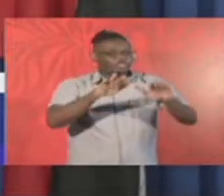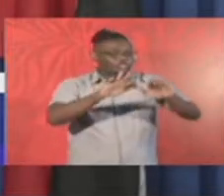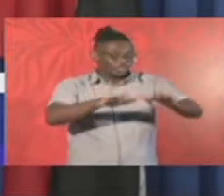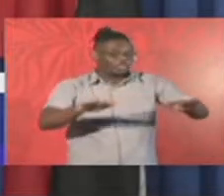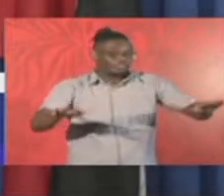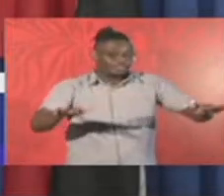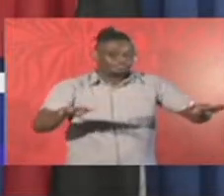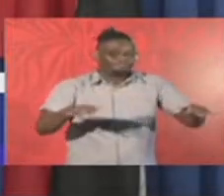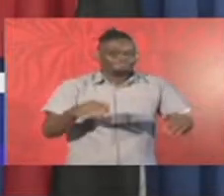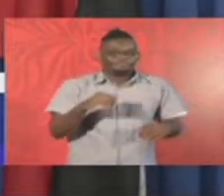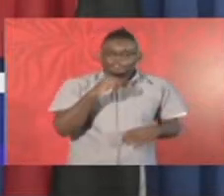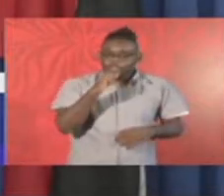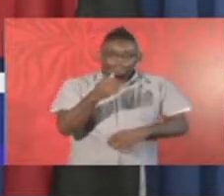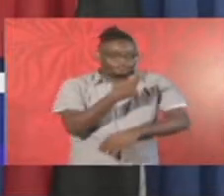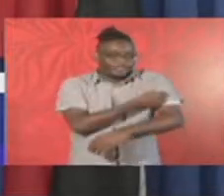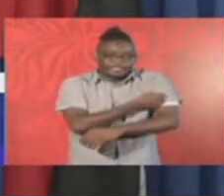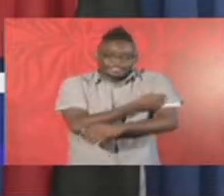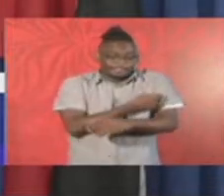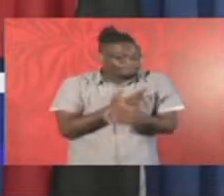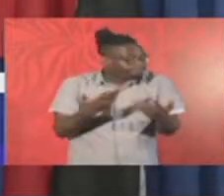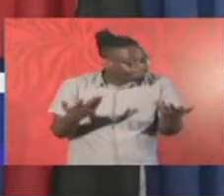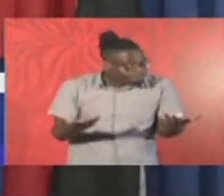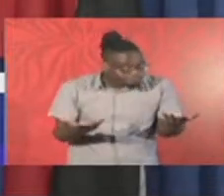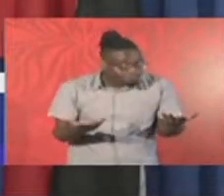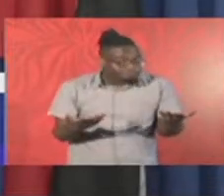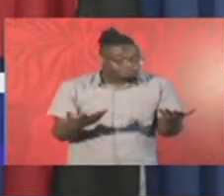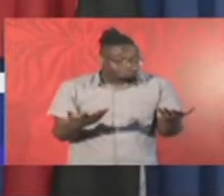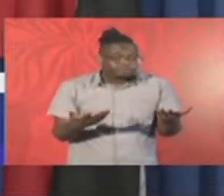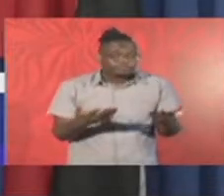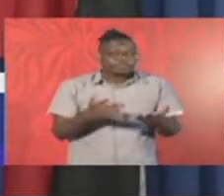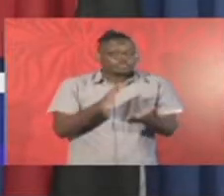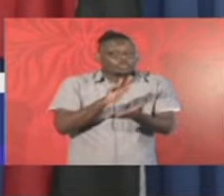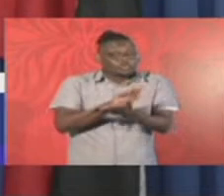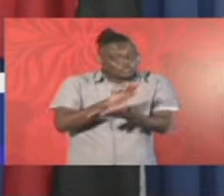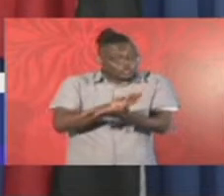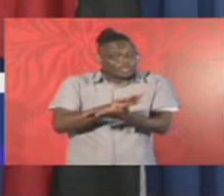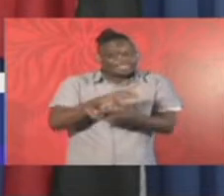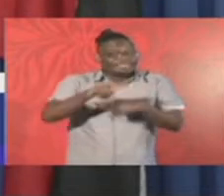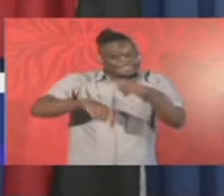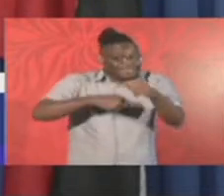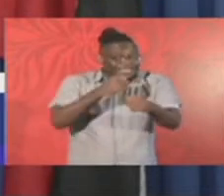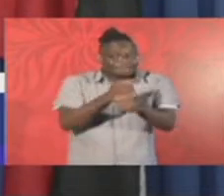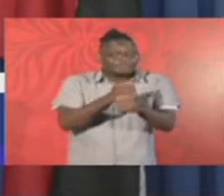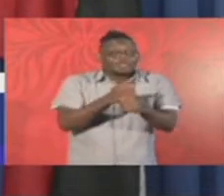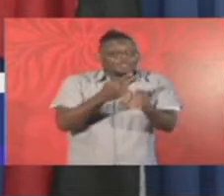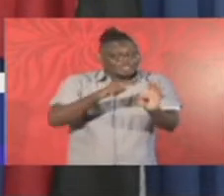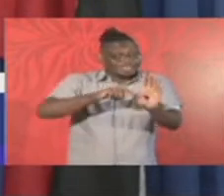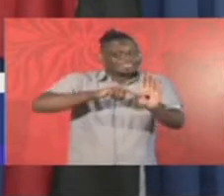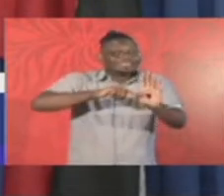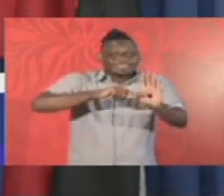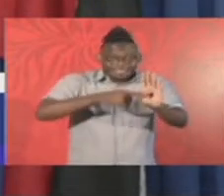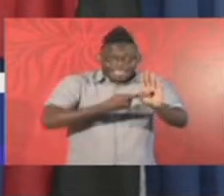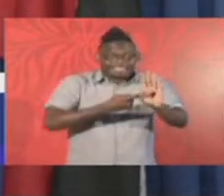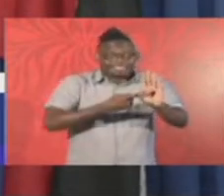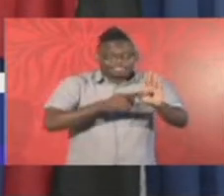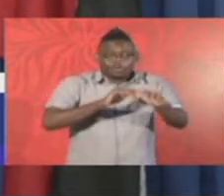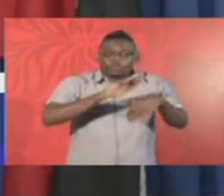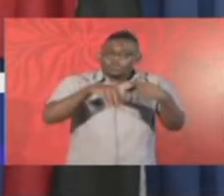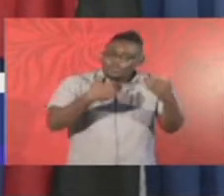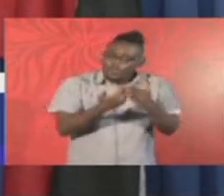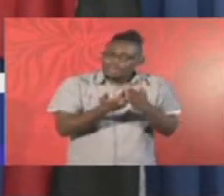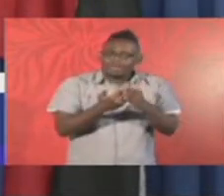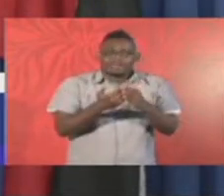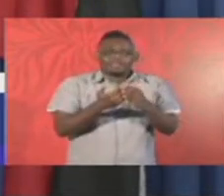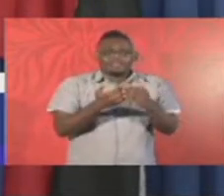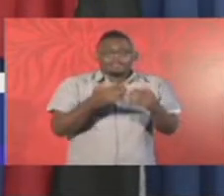that, arrangements will be made. The school term starts. Remember, the school term starts virtually for everybody. The school term starts